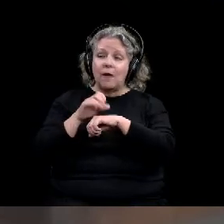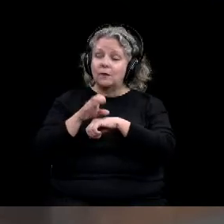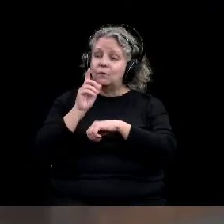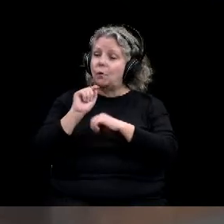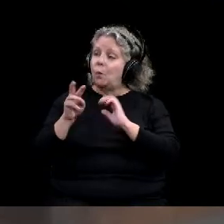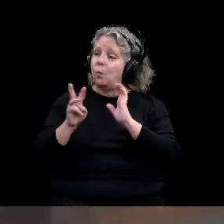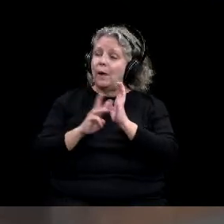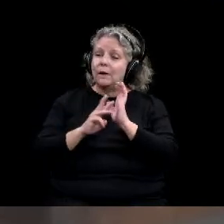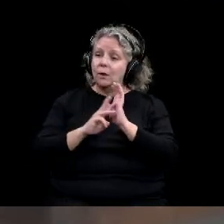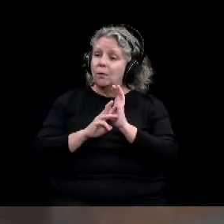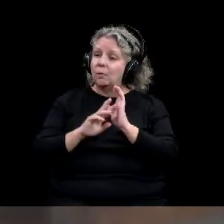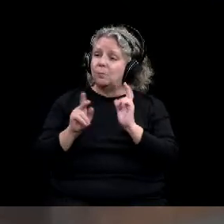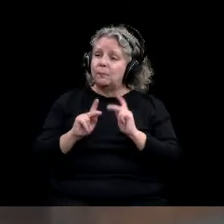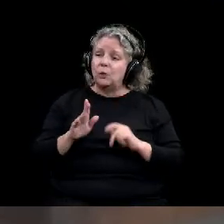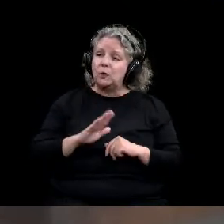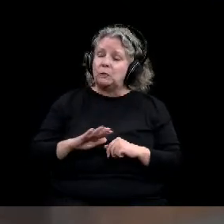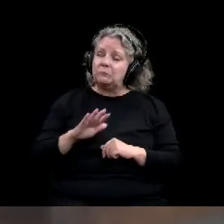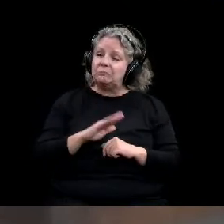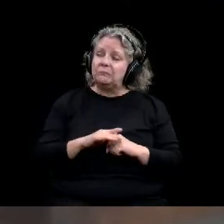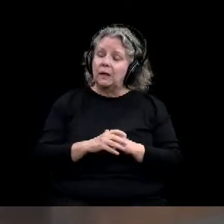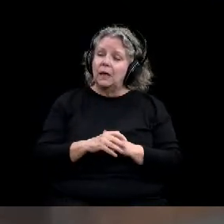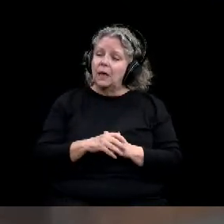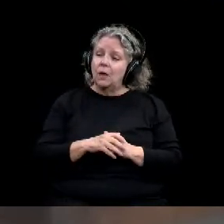a medical perspective? What